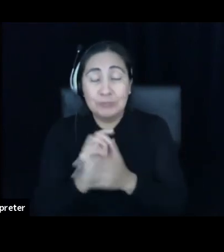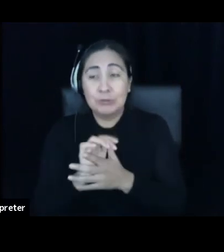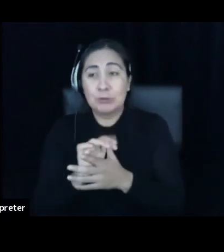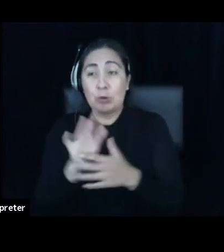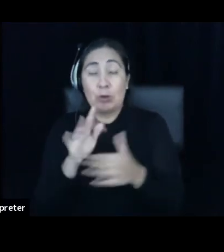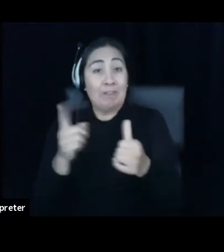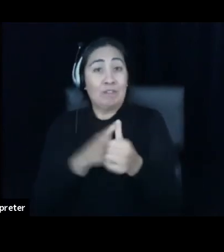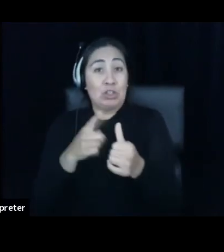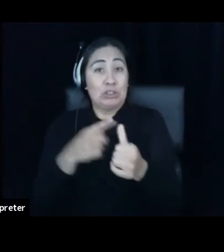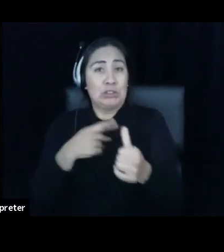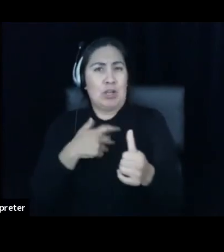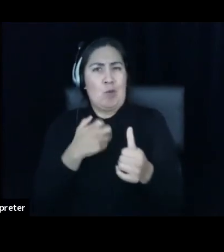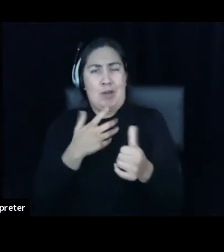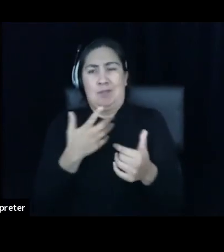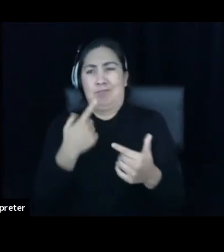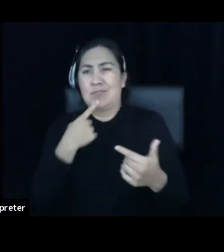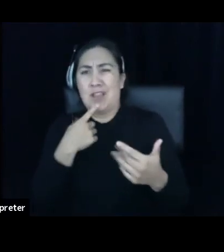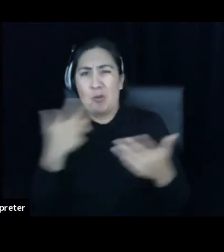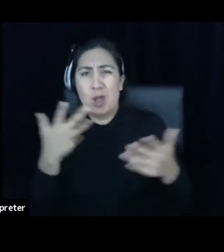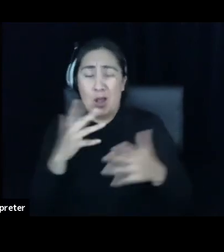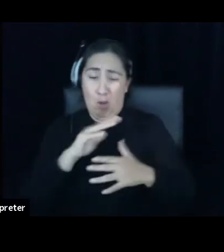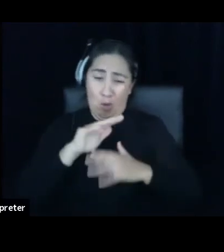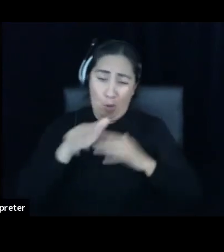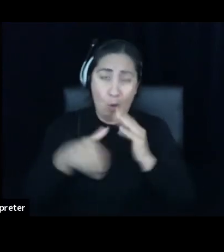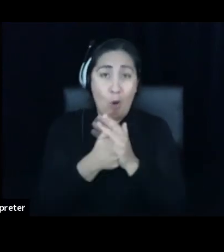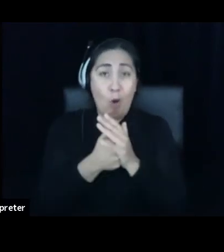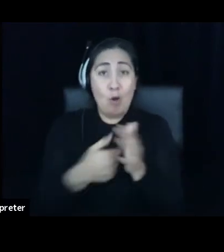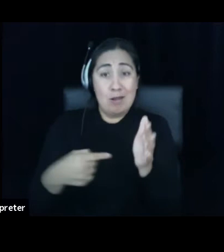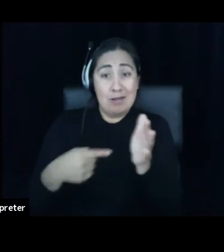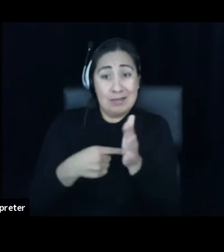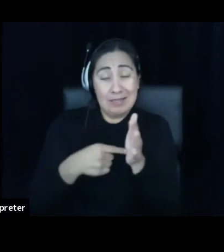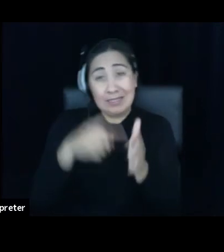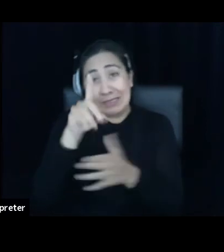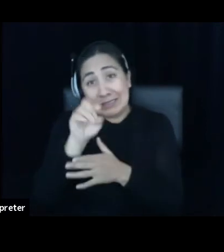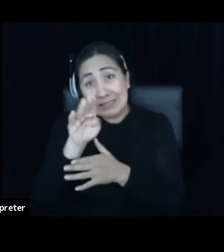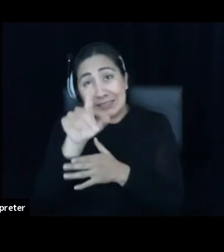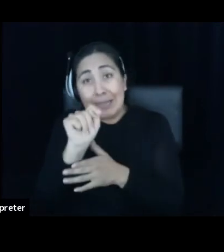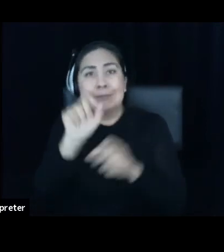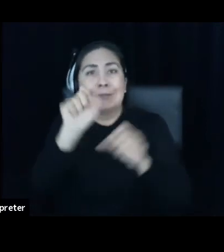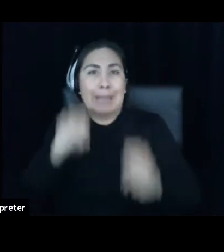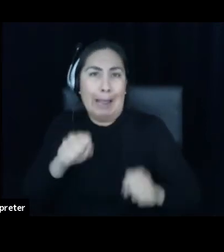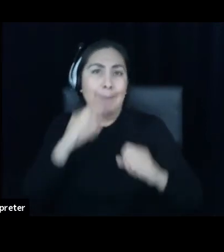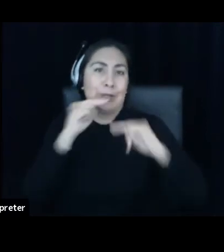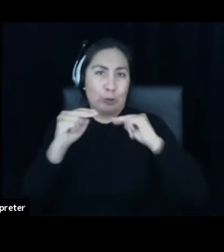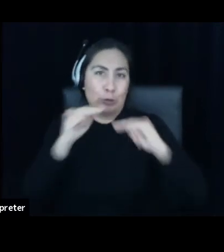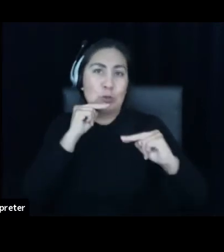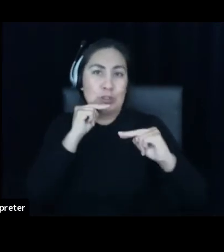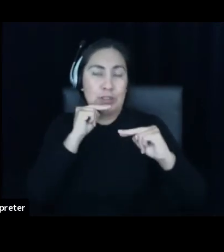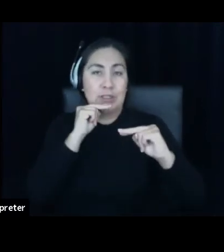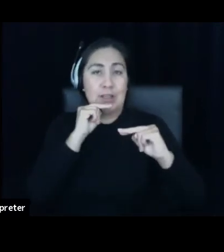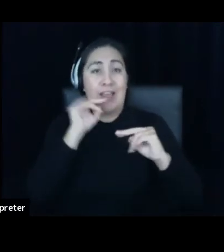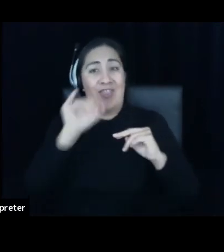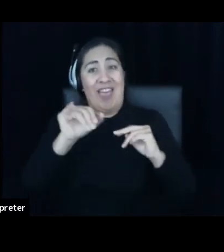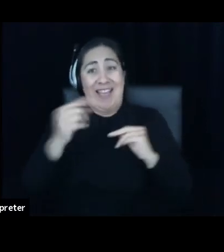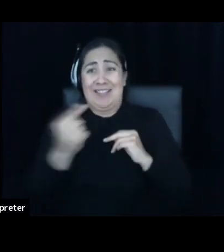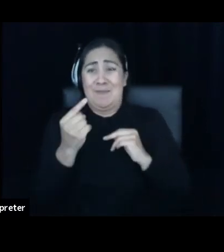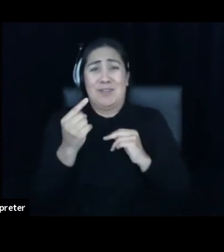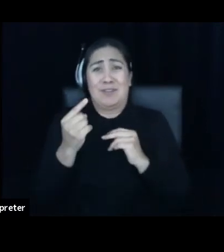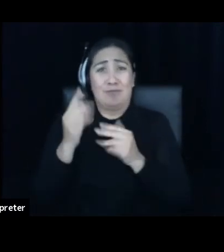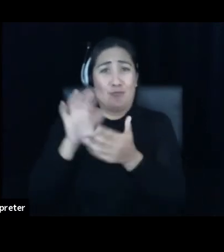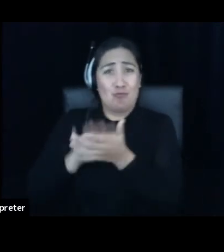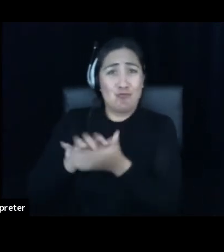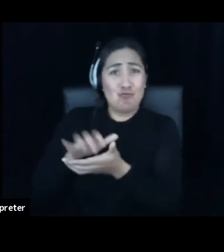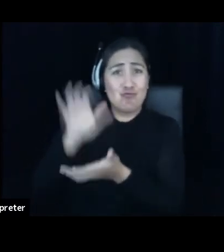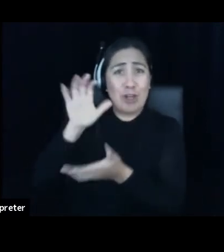is all debt is negotiable. This is something that rich people know